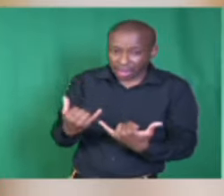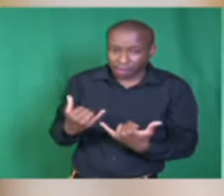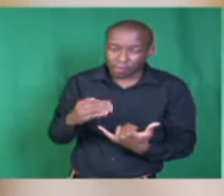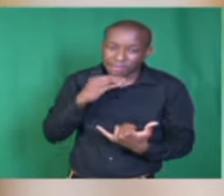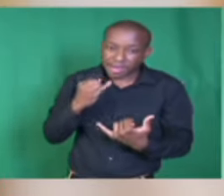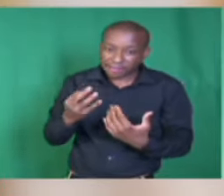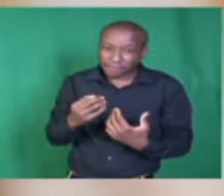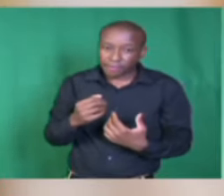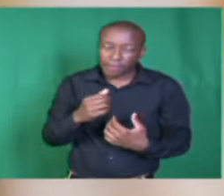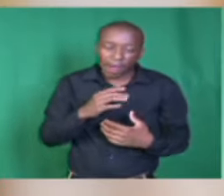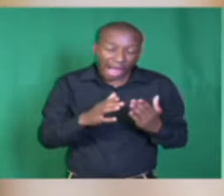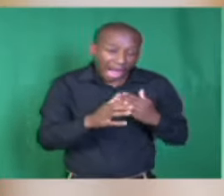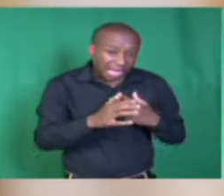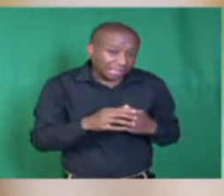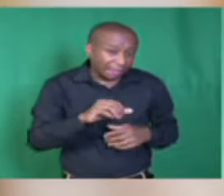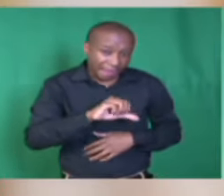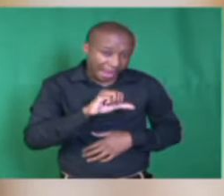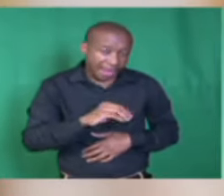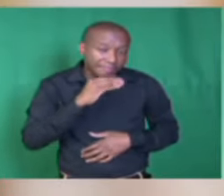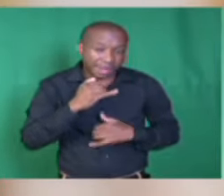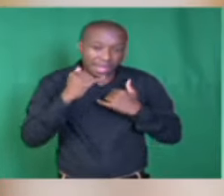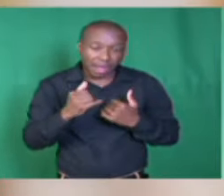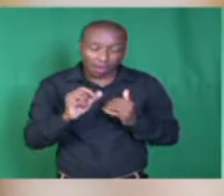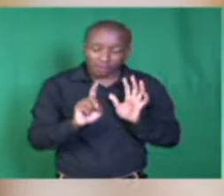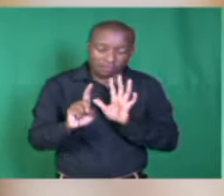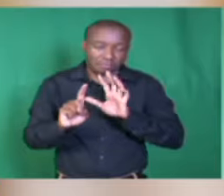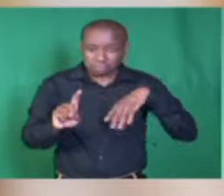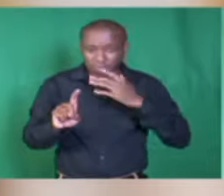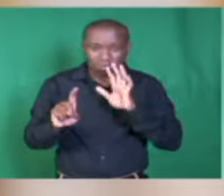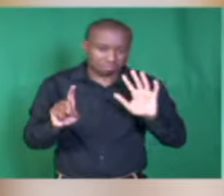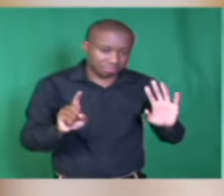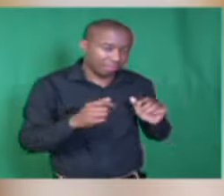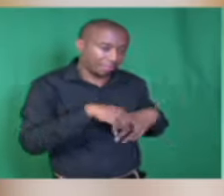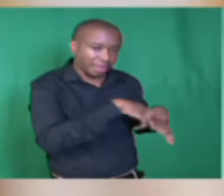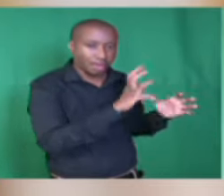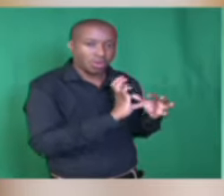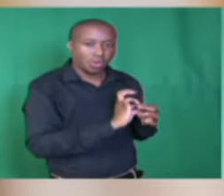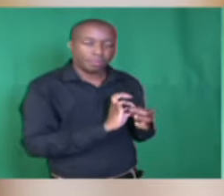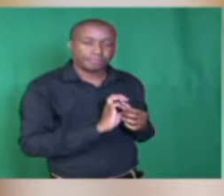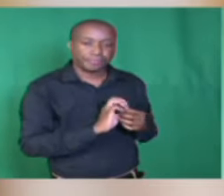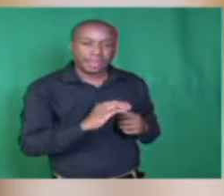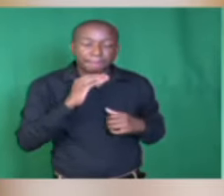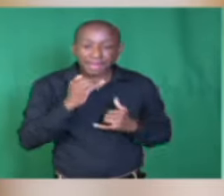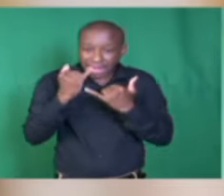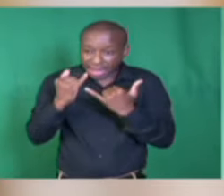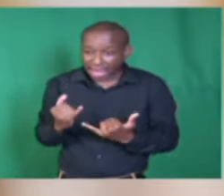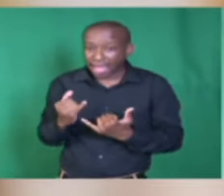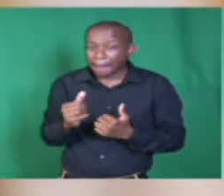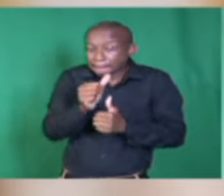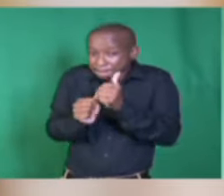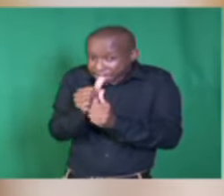unpopular with his followers. So if the law of Moses states that a